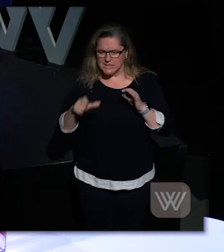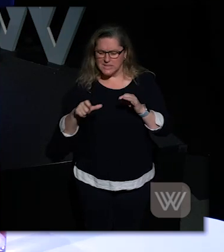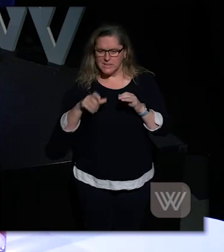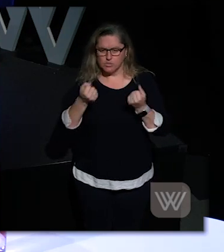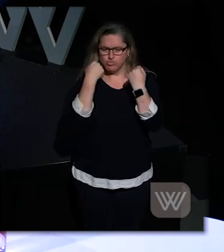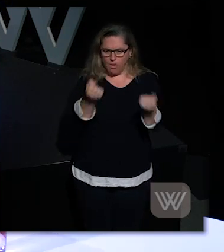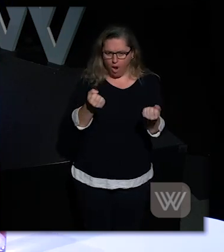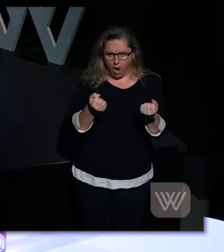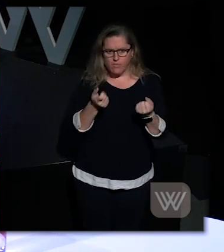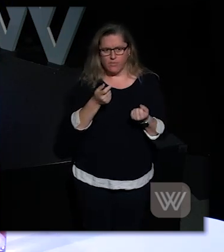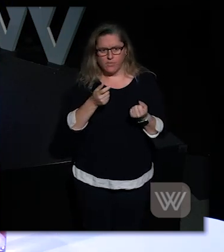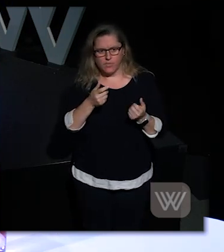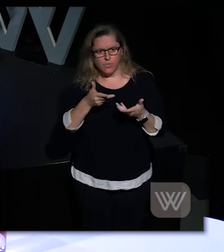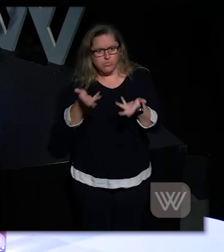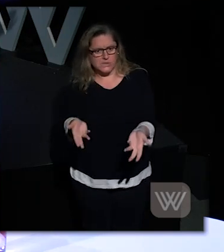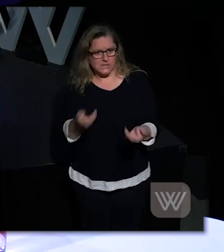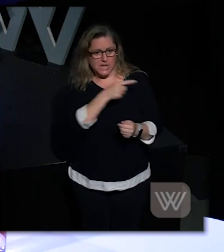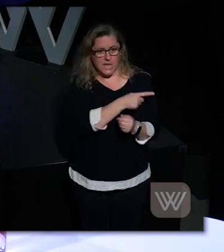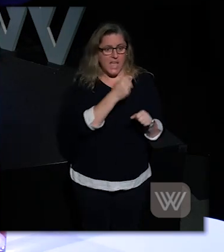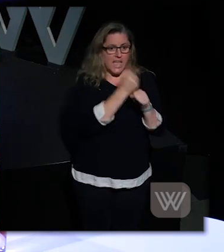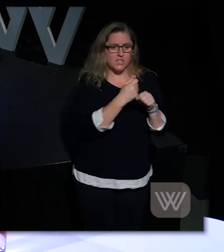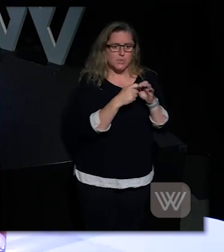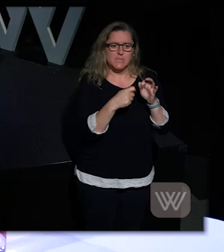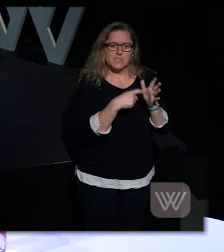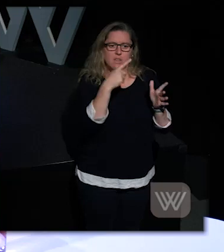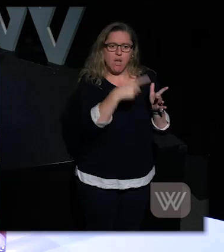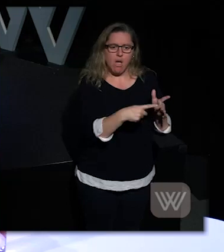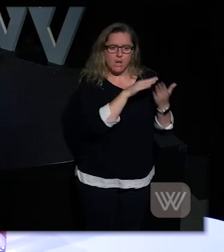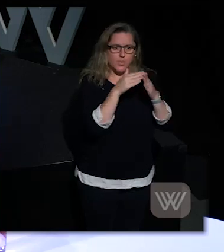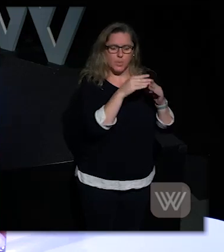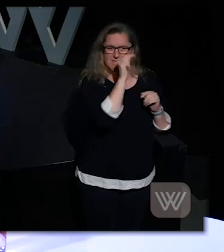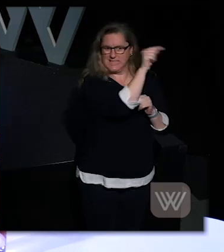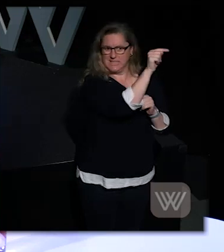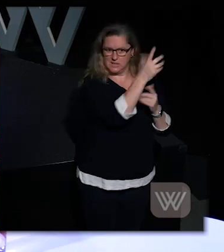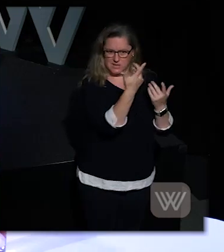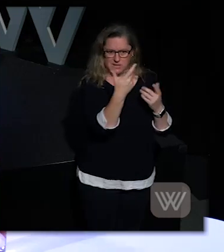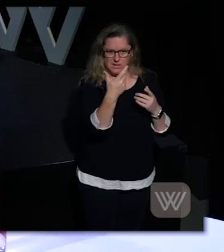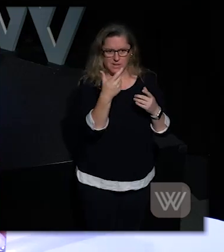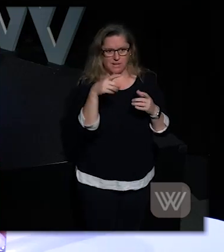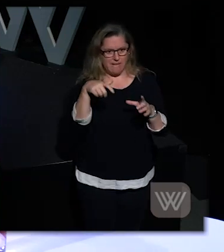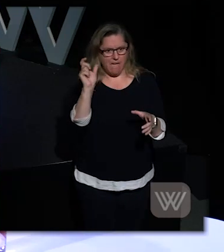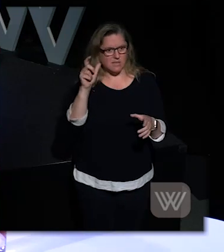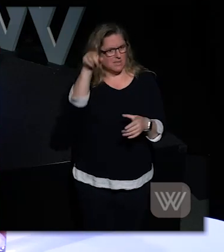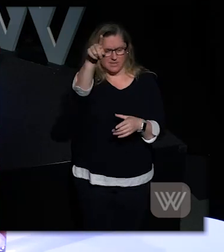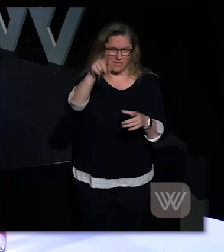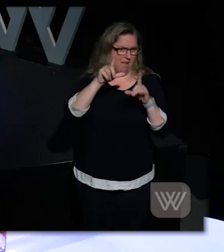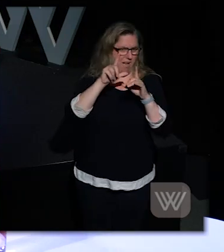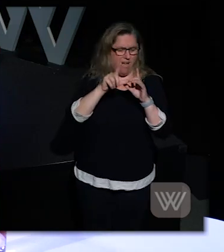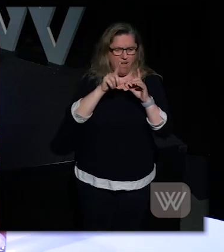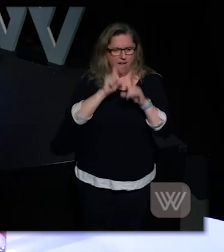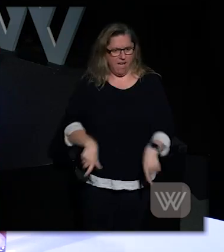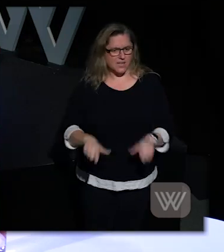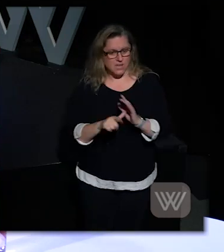based in Cairns, and the LGBTI community in that area has a really hard time. And I've always been interested in